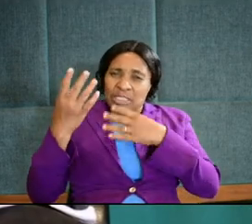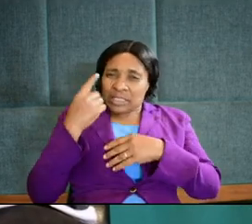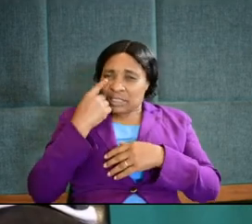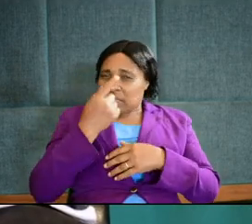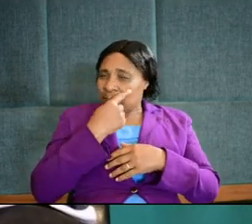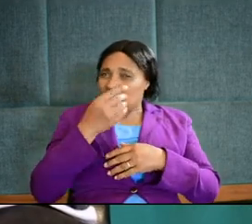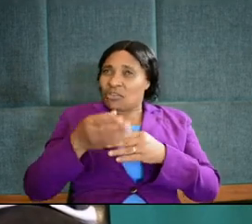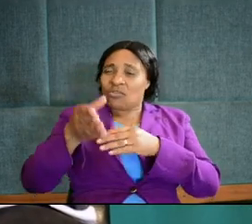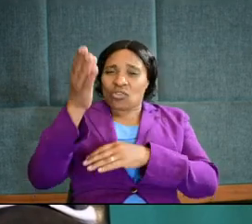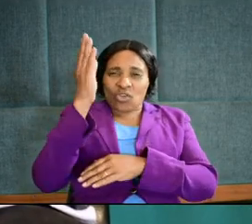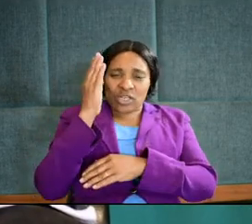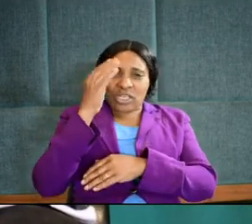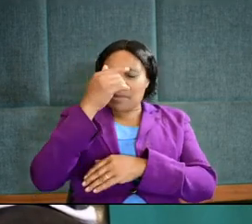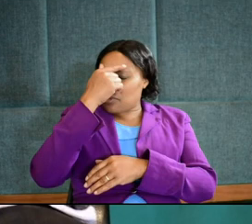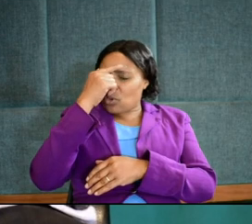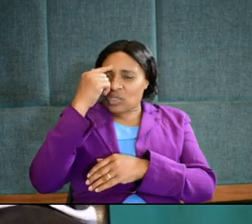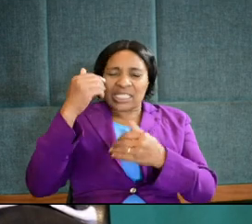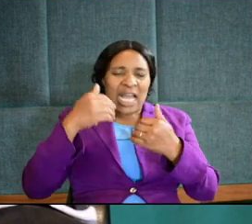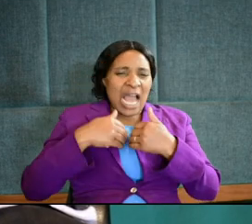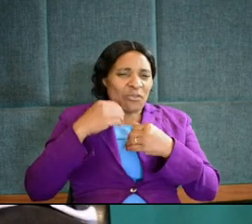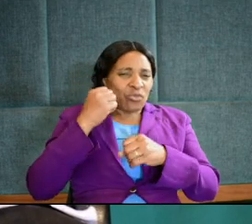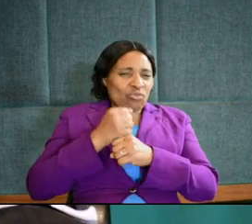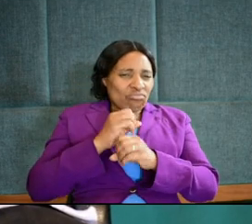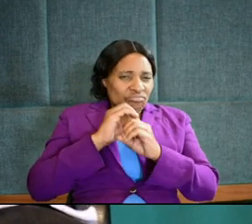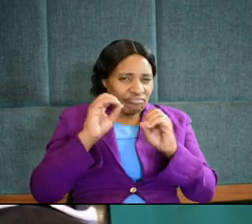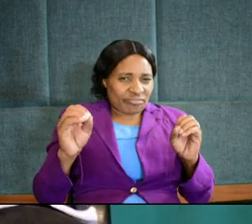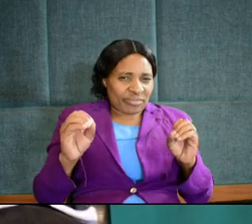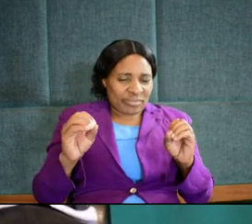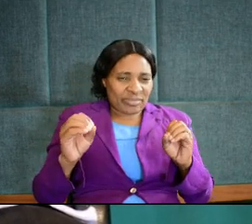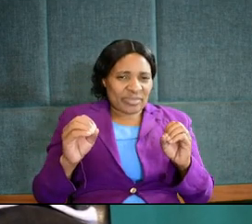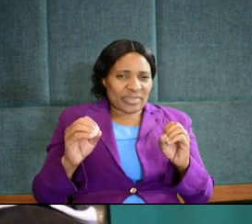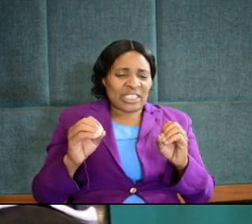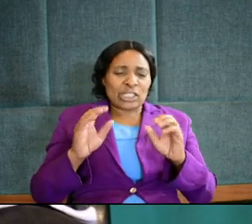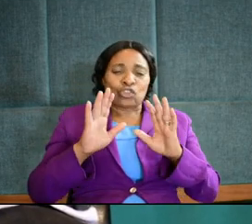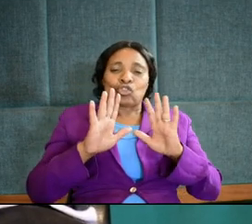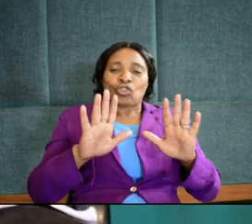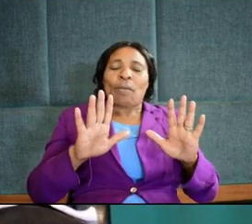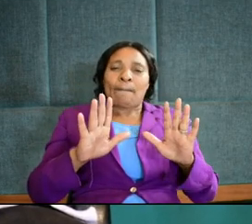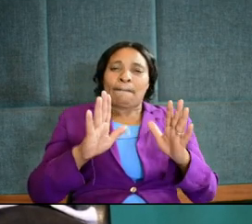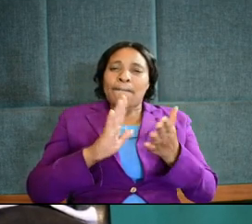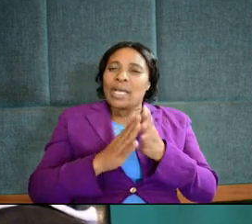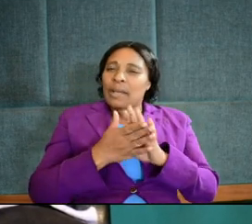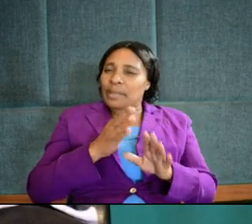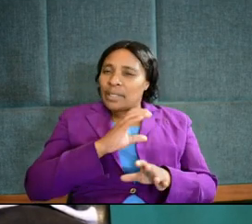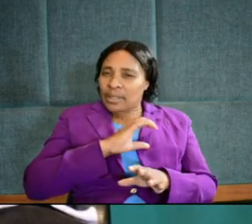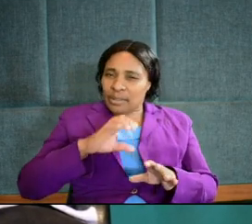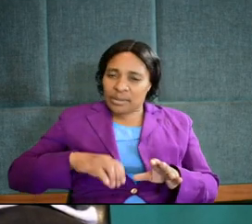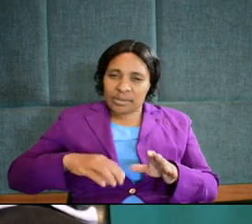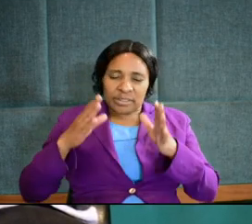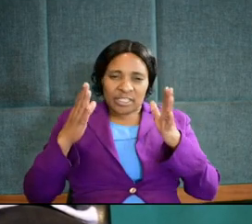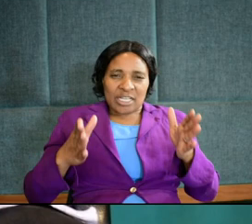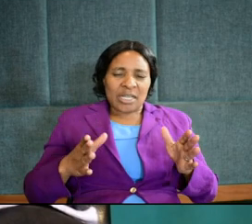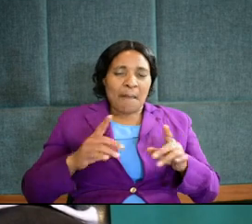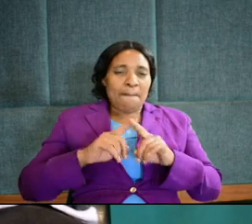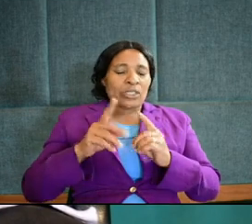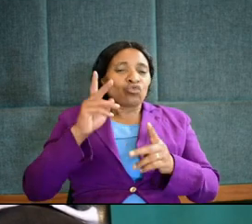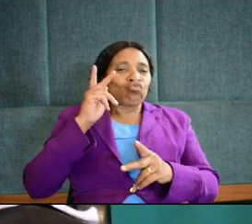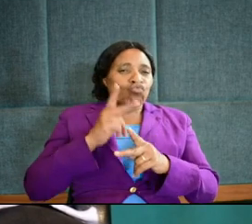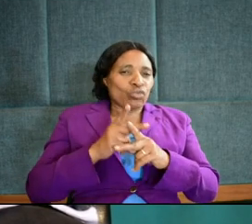God because we do not have to do it. You could stop being a Christian, but you